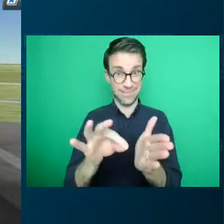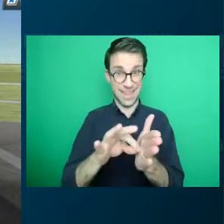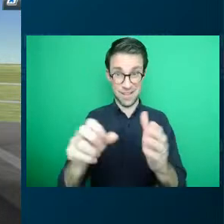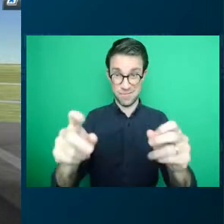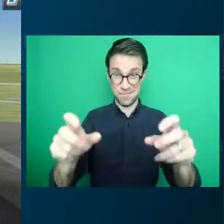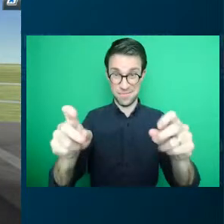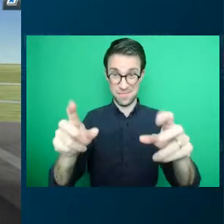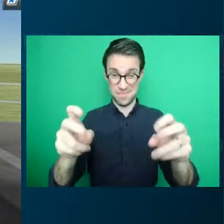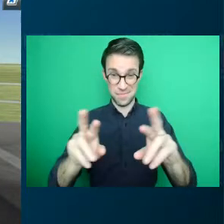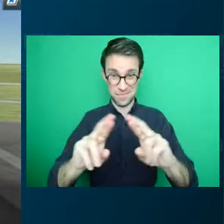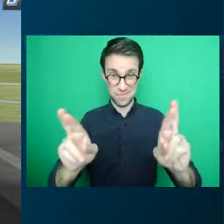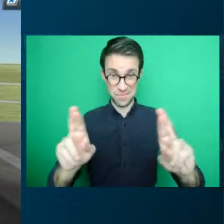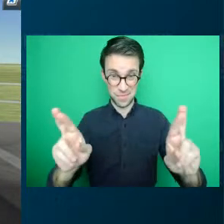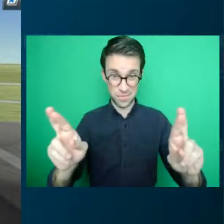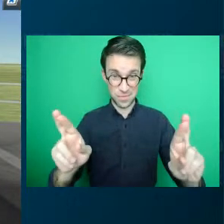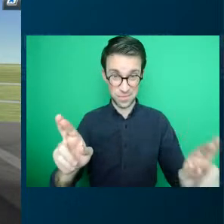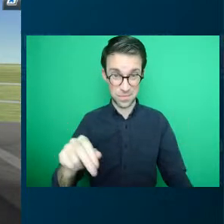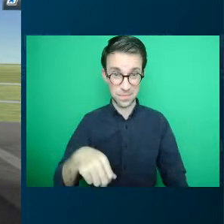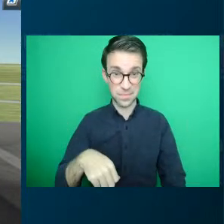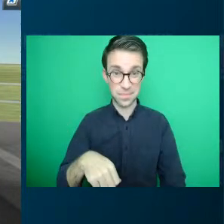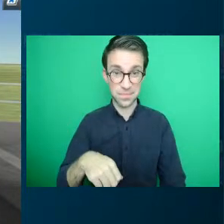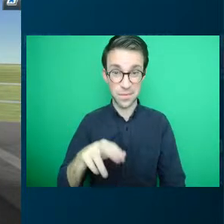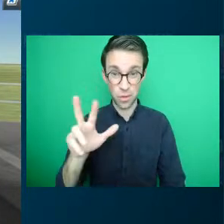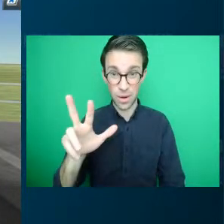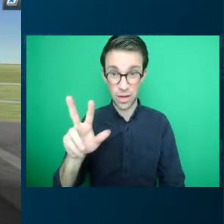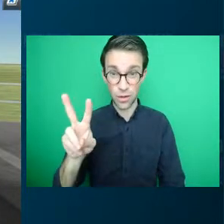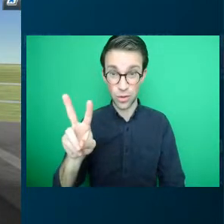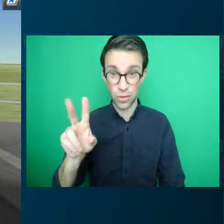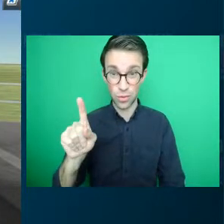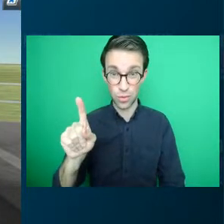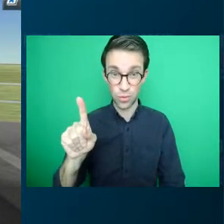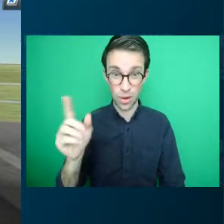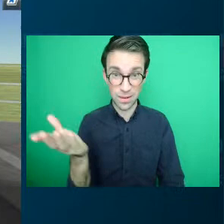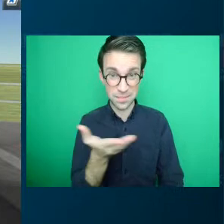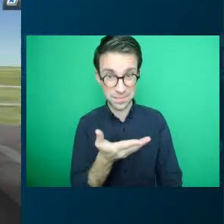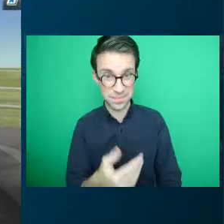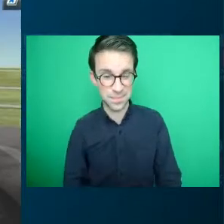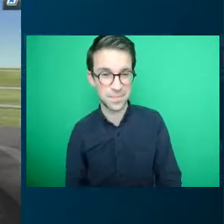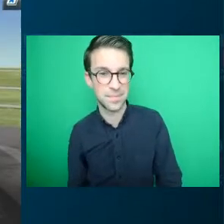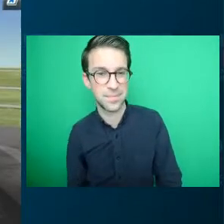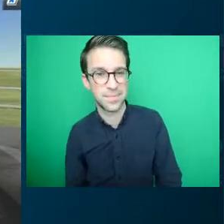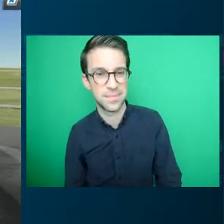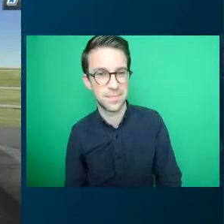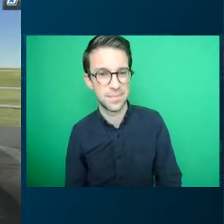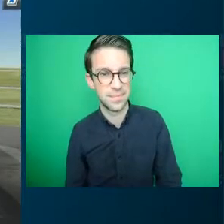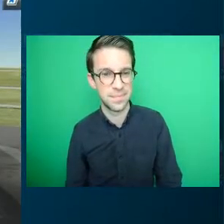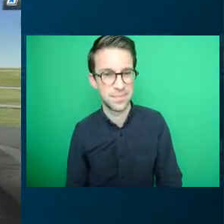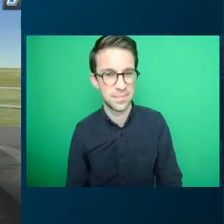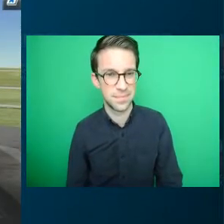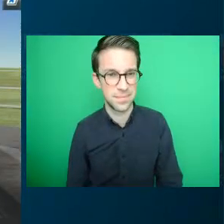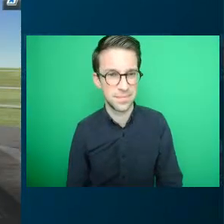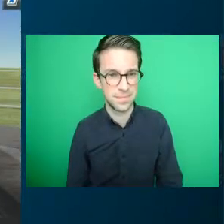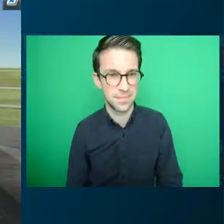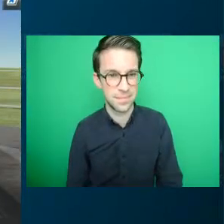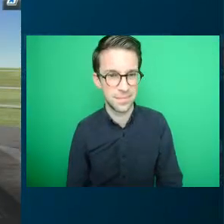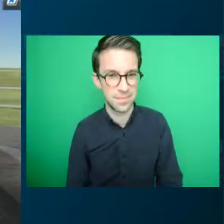if it flies anywhere, all right? Start at 3, 2, 1.